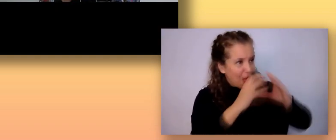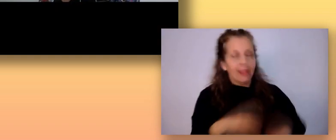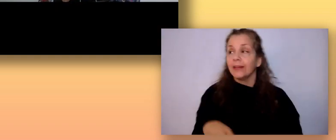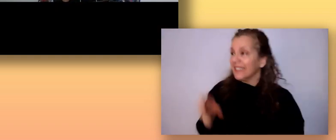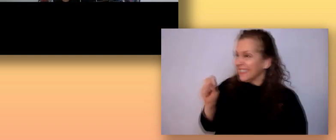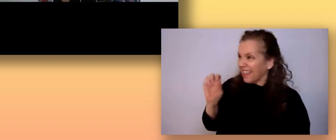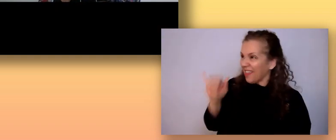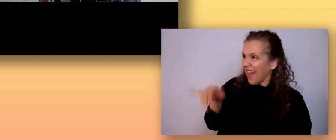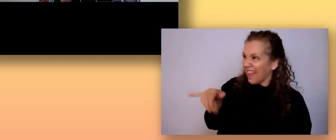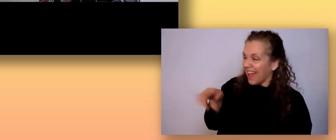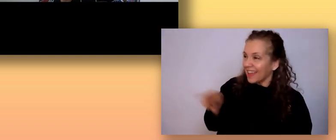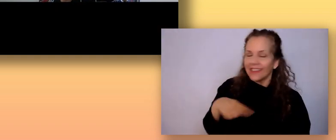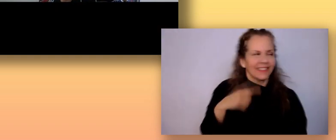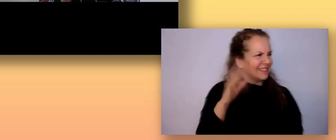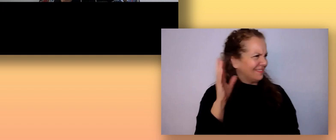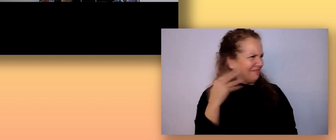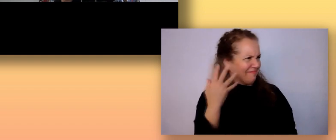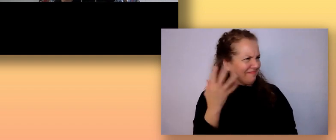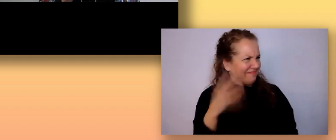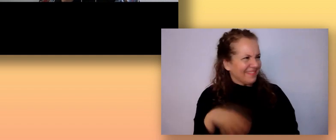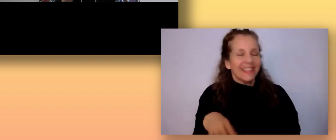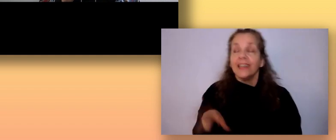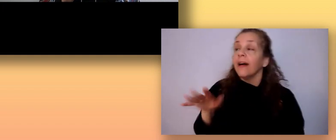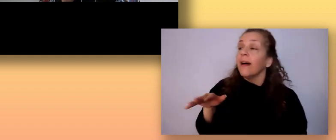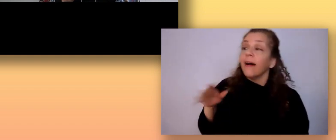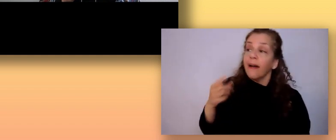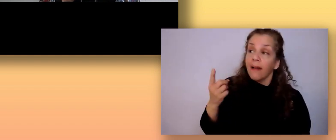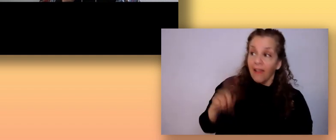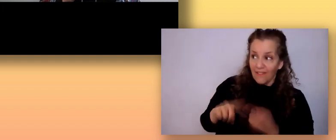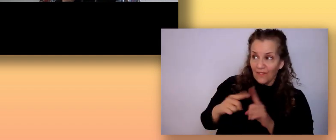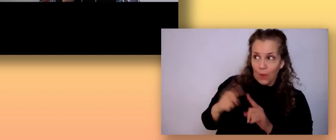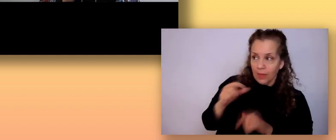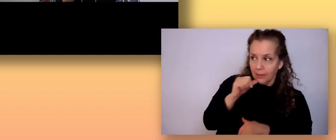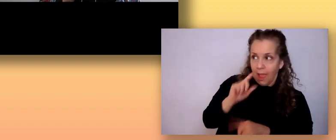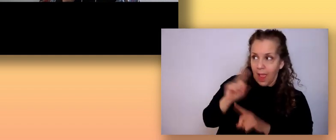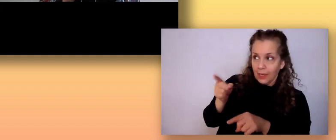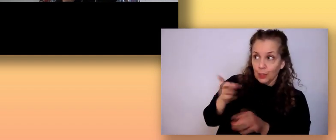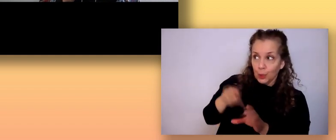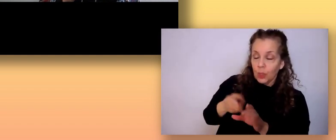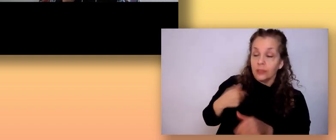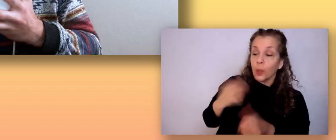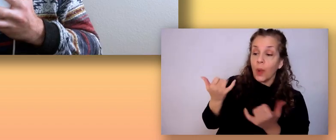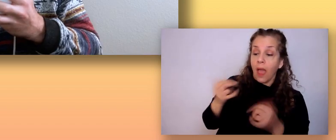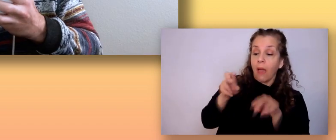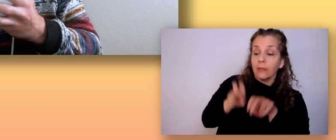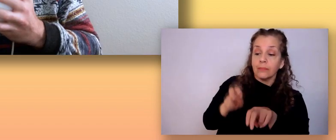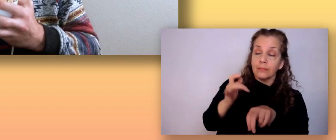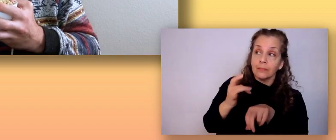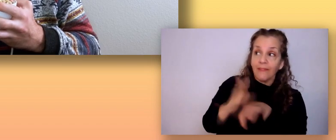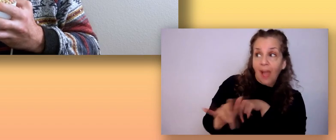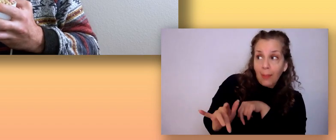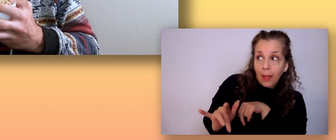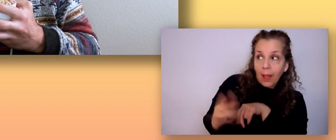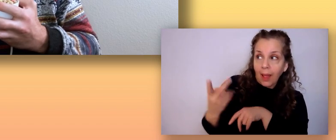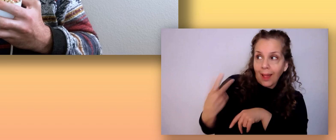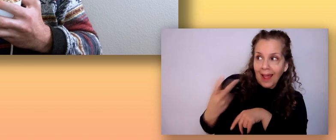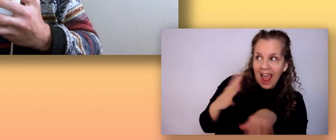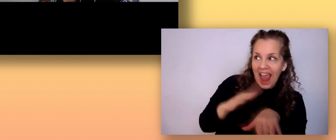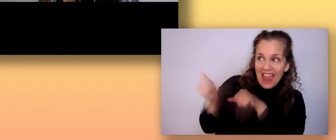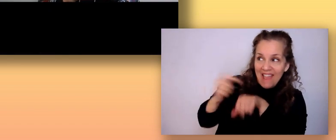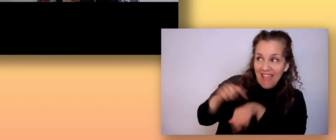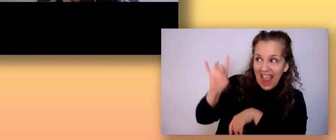one. Wild? Well, Melissa ditched, so now we have a spot in the car open. We're leaving at